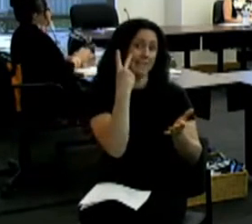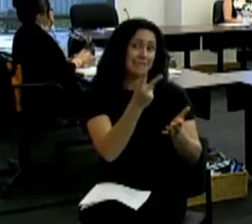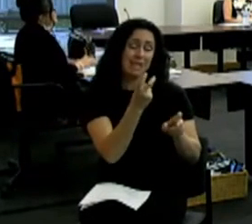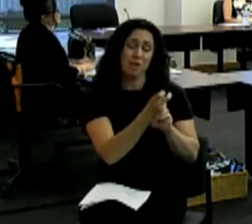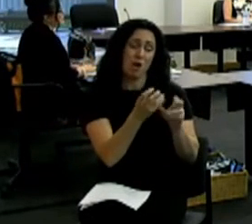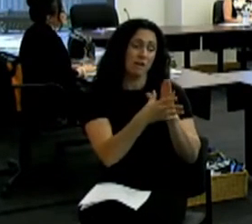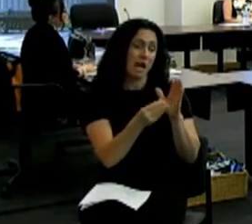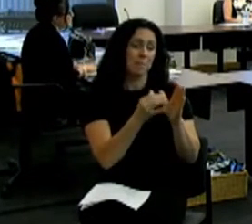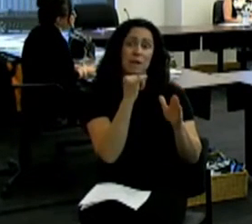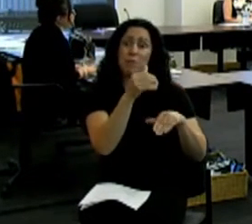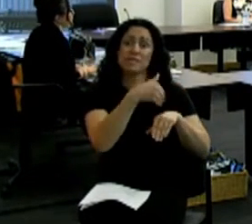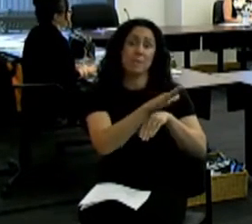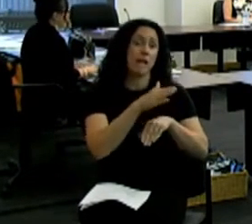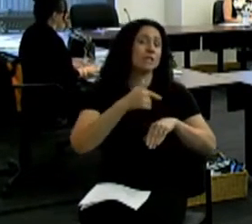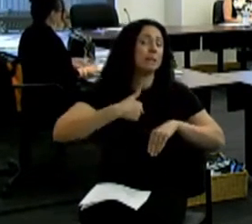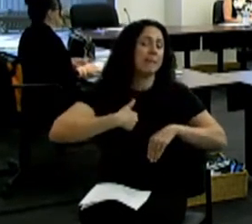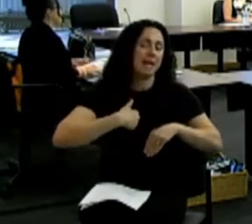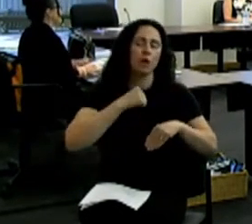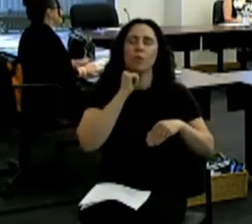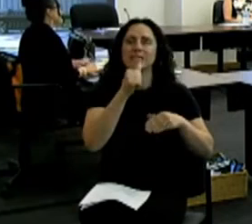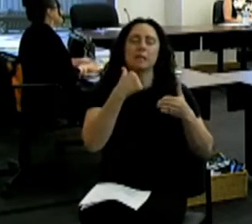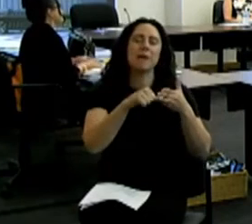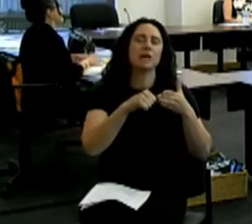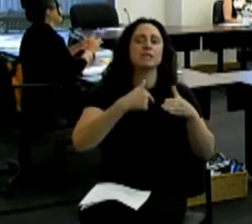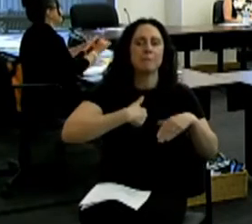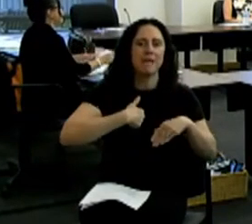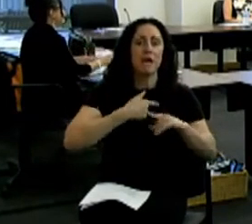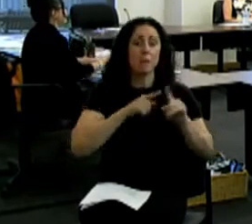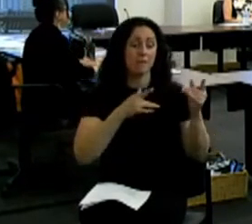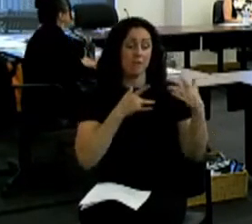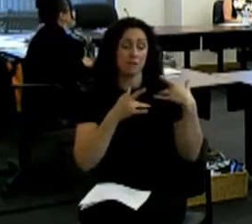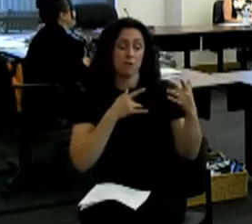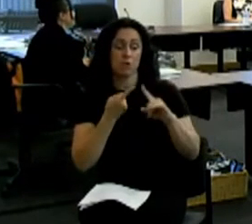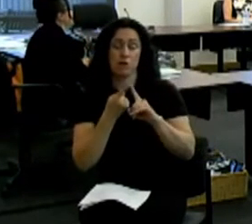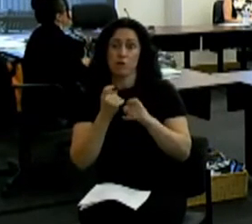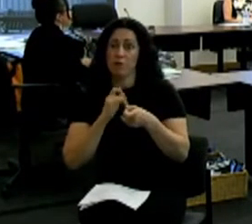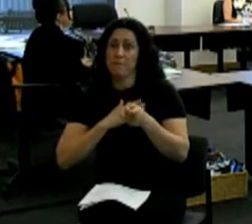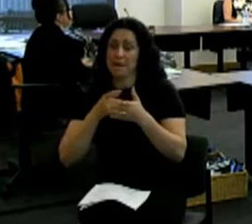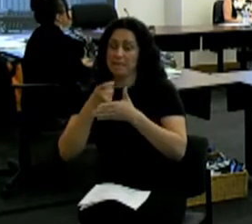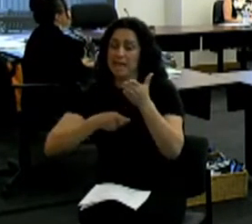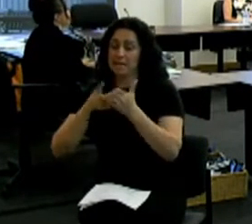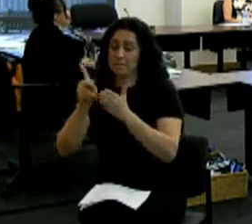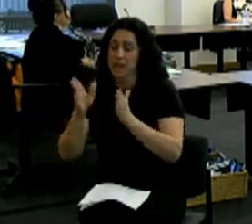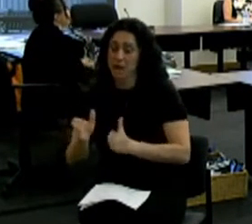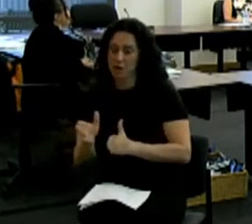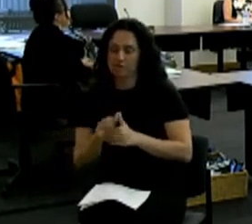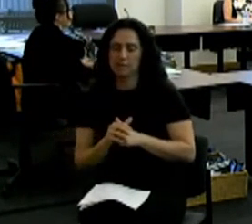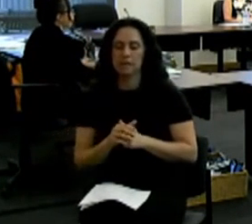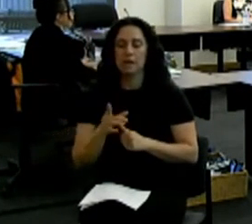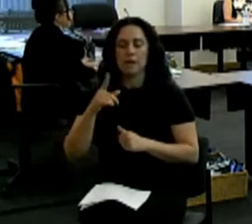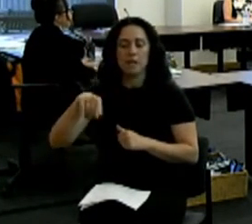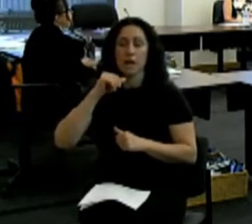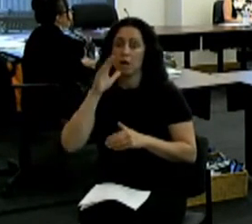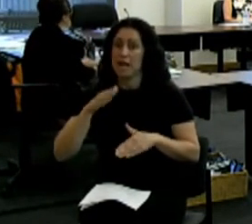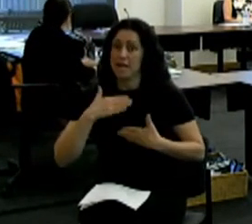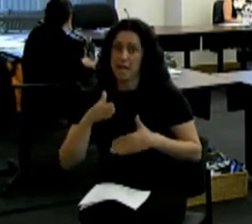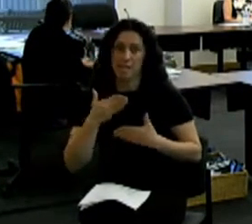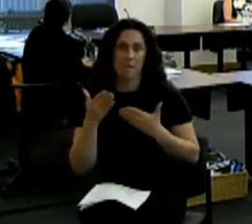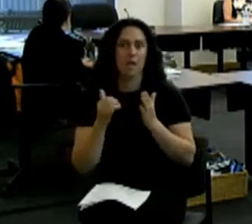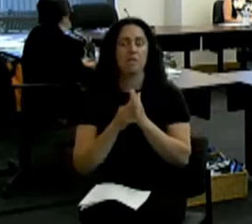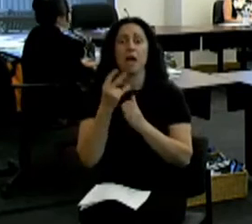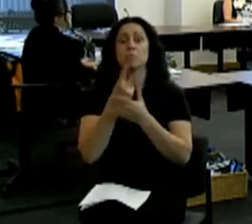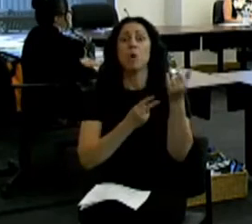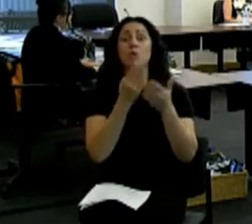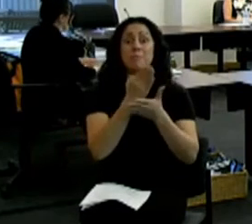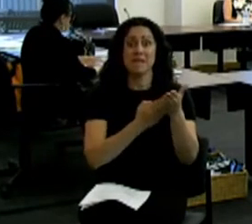hard copy and it wasn't mailed to me. But the concern I'm hearing from my constituents is that they are not happy that